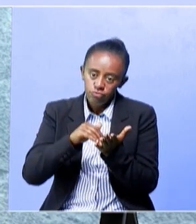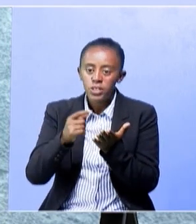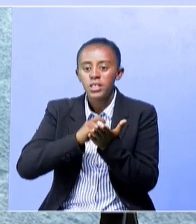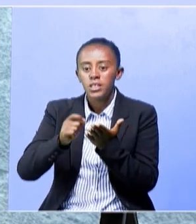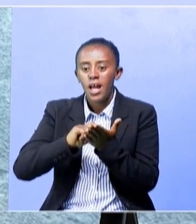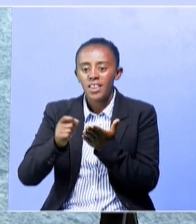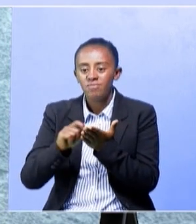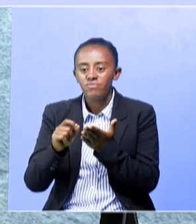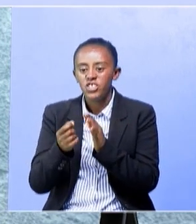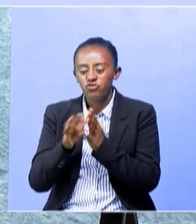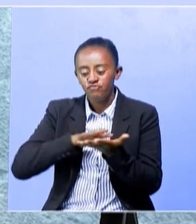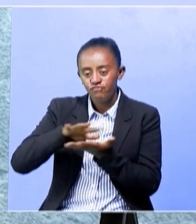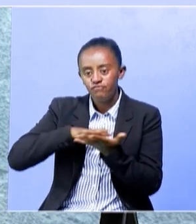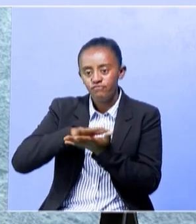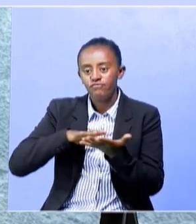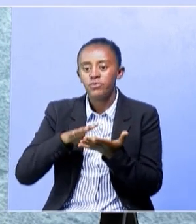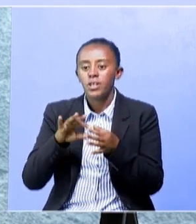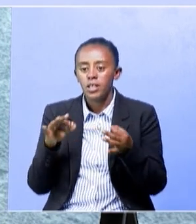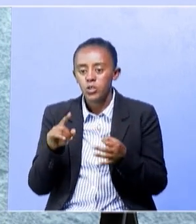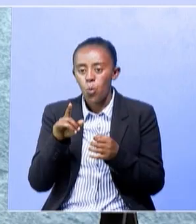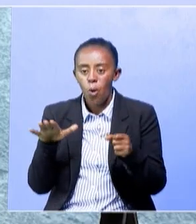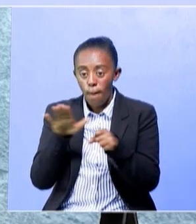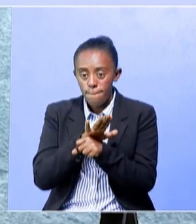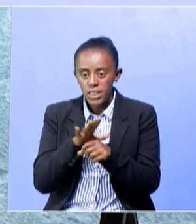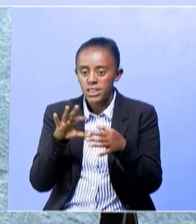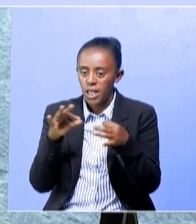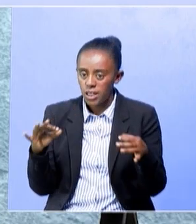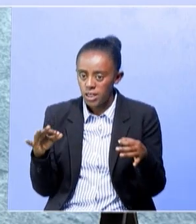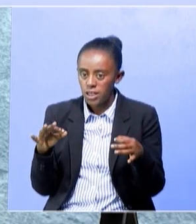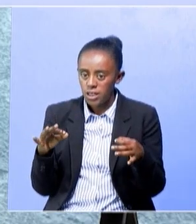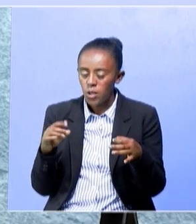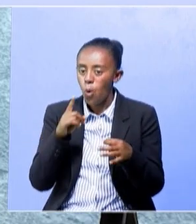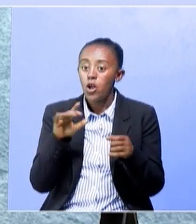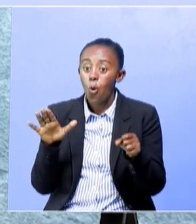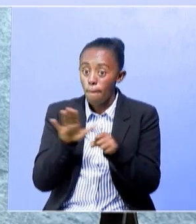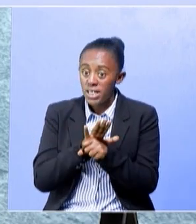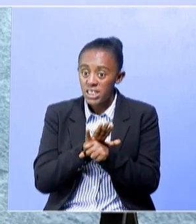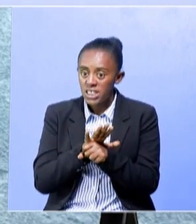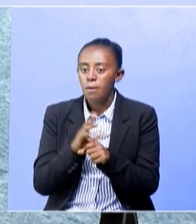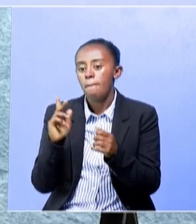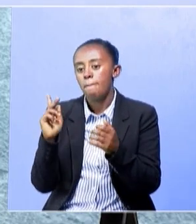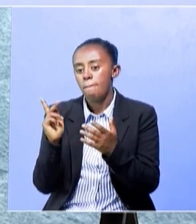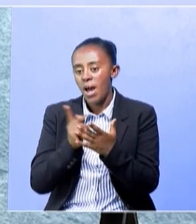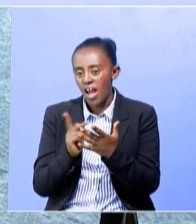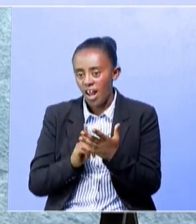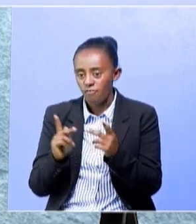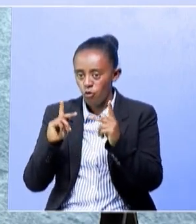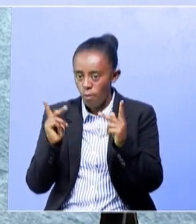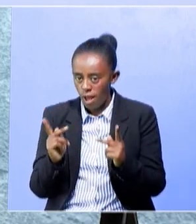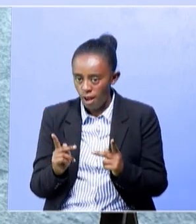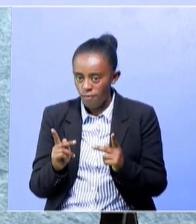jumbled sentence to make one complete sentence or maybe one complete paragraph. Is it clear?